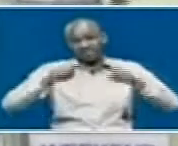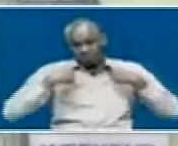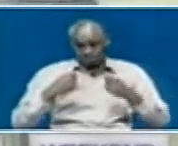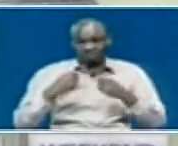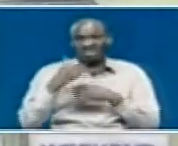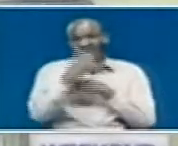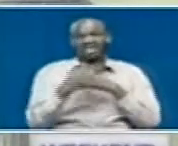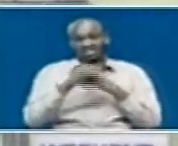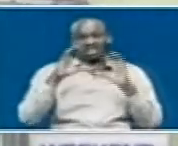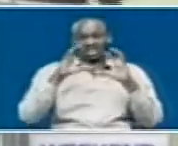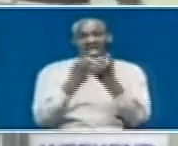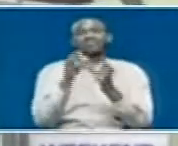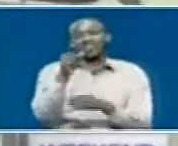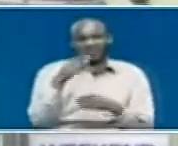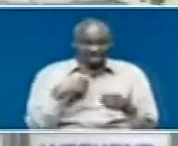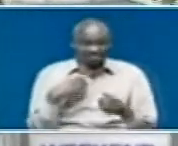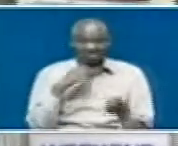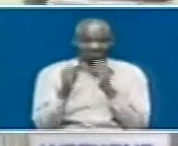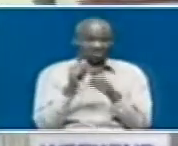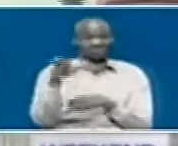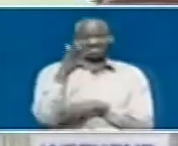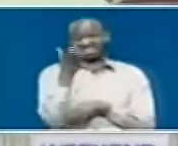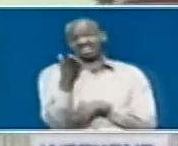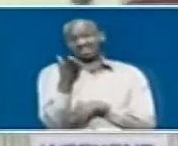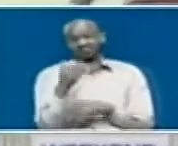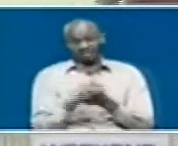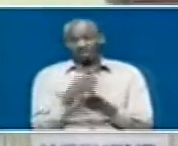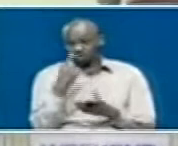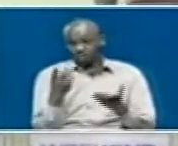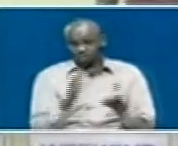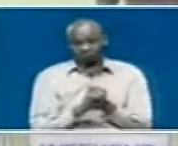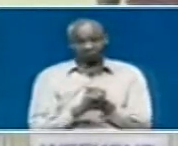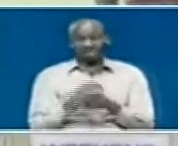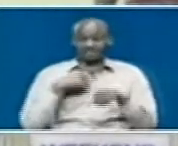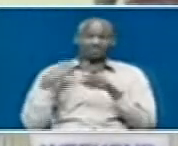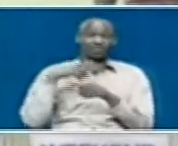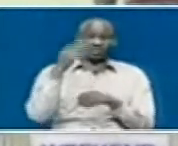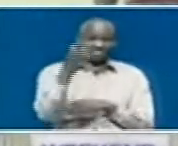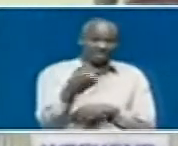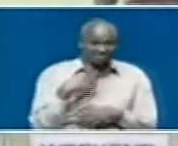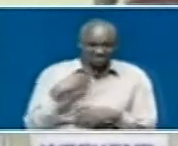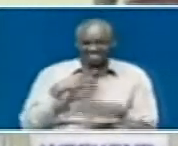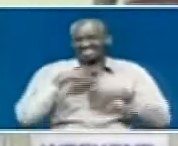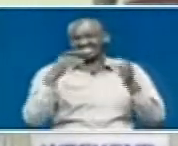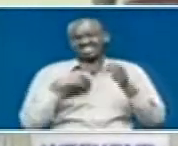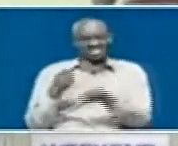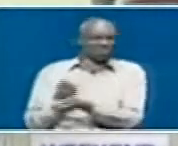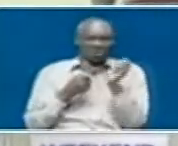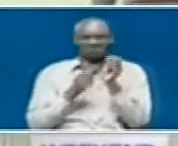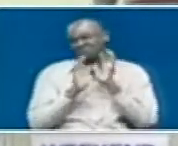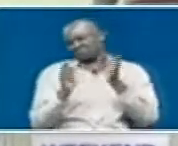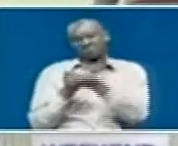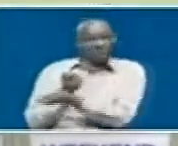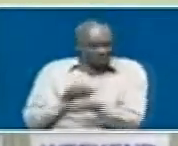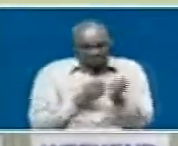is the sporting place around there. So when I went there, I wasn't so much interested in golf, so I wanted